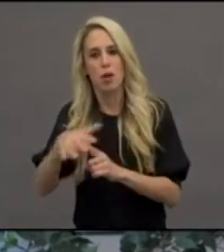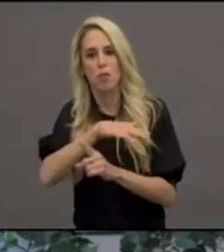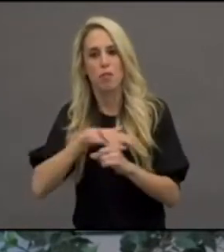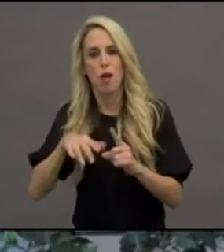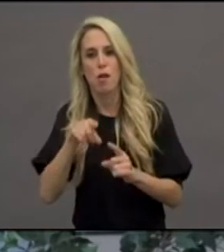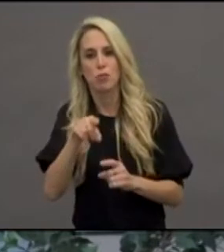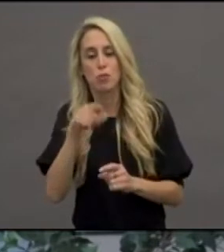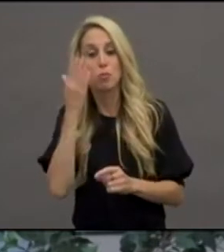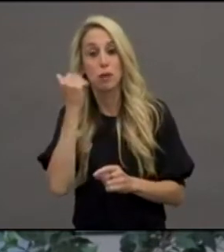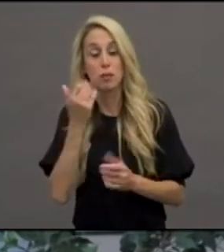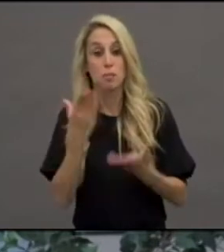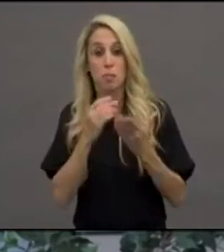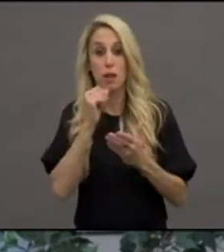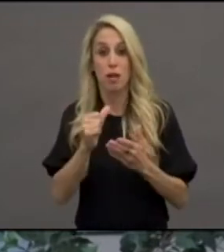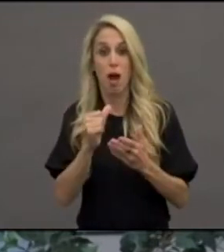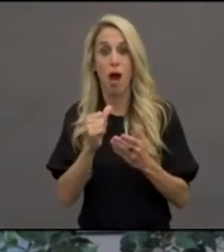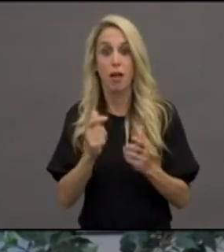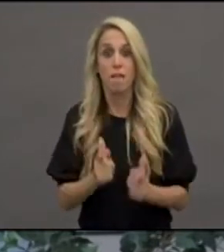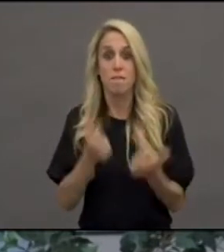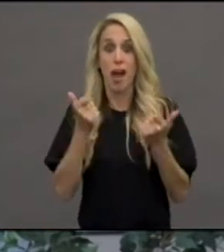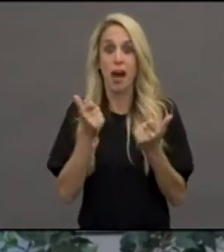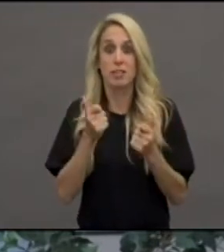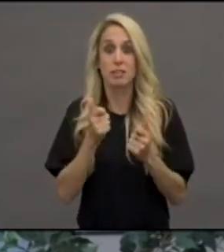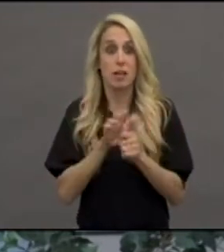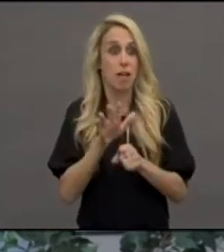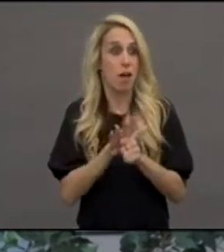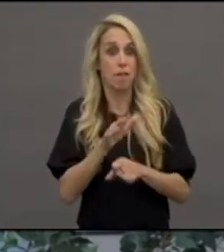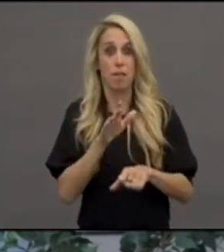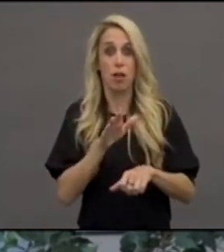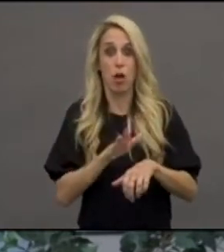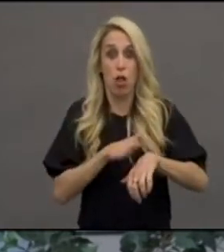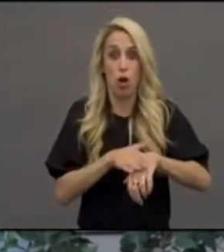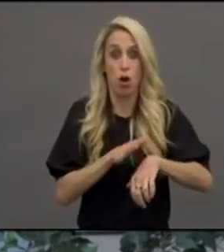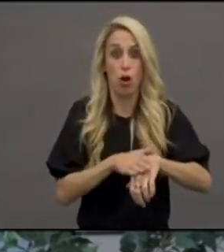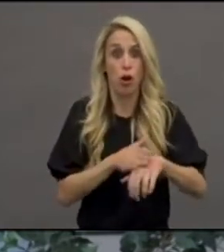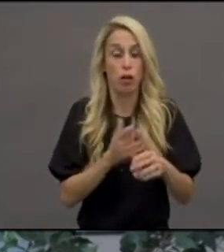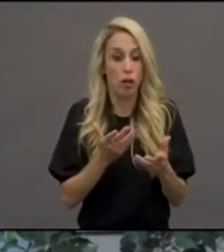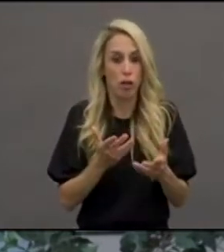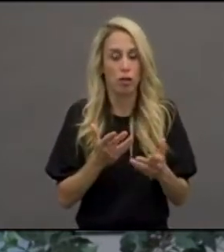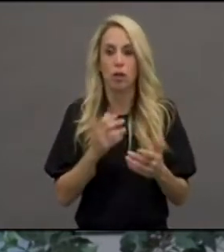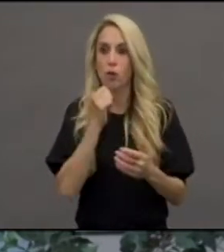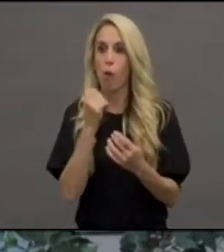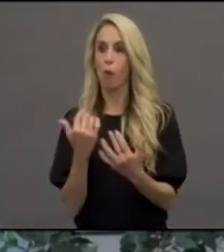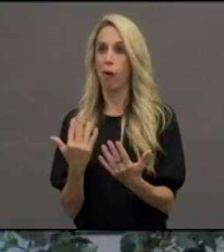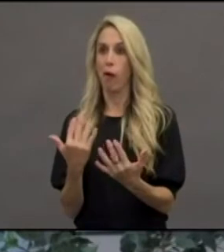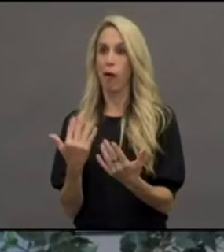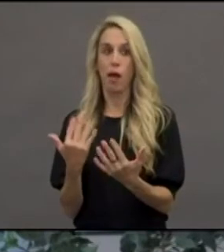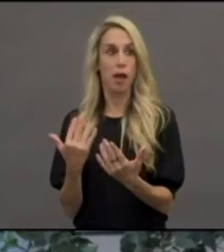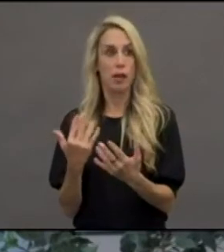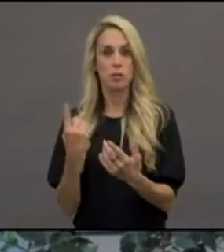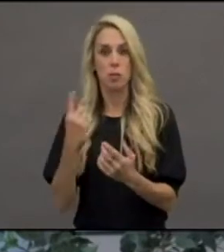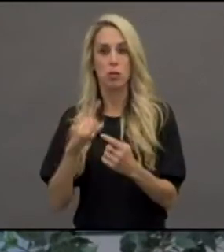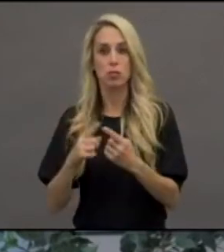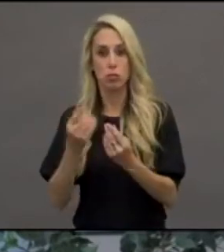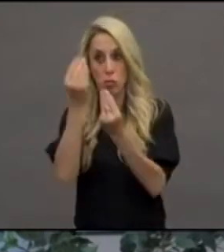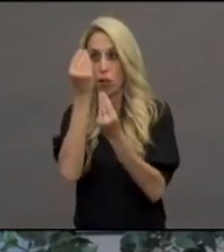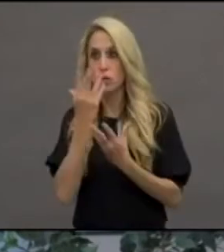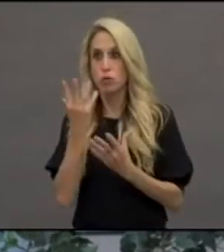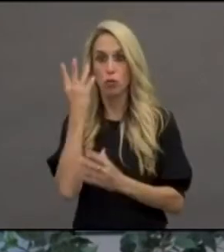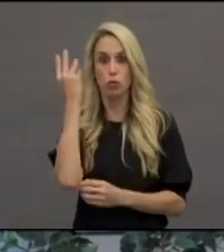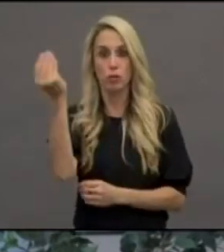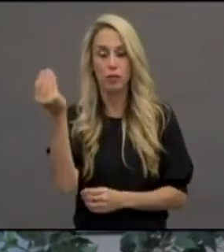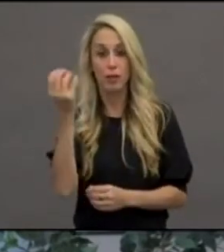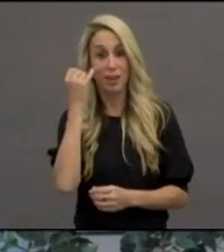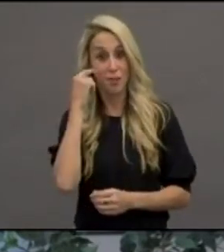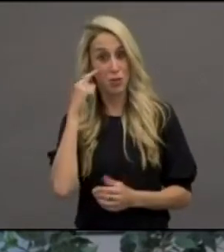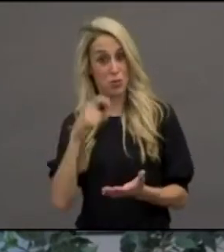you may not get an alert fast enough for you to make a move. Don't wait on someone to advise you to evacuate. If you